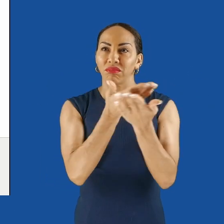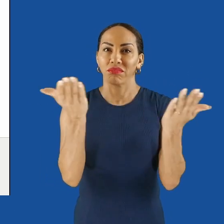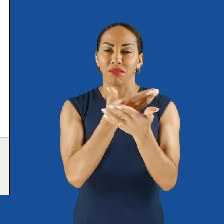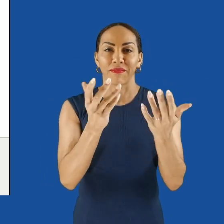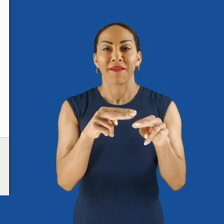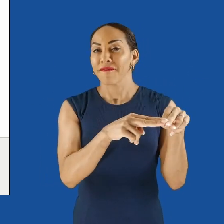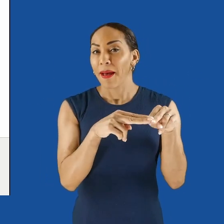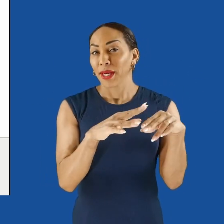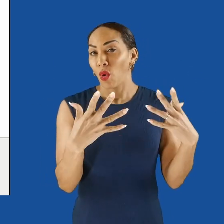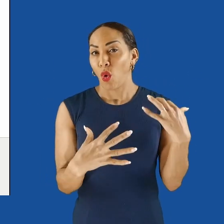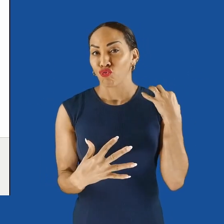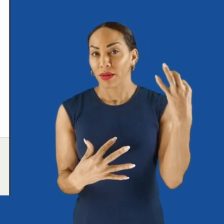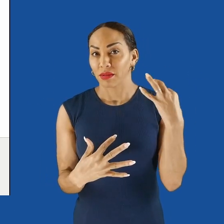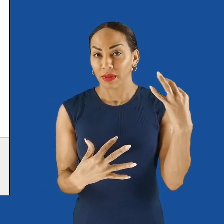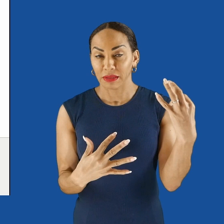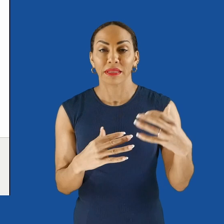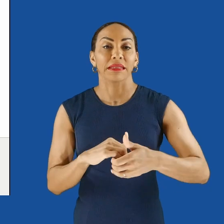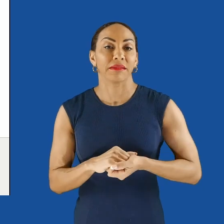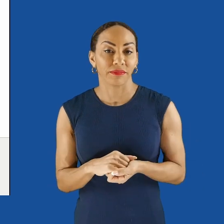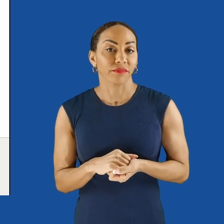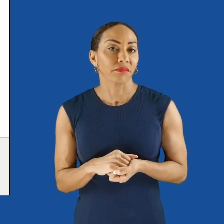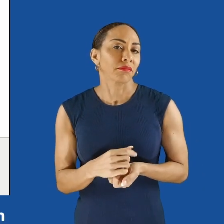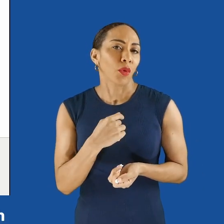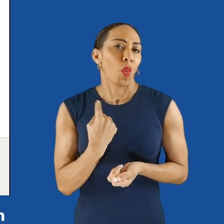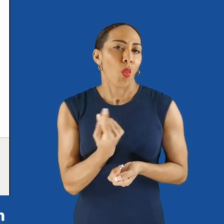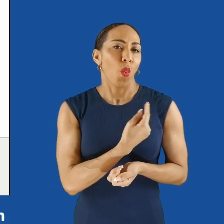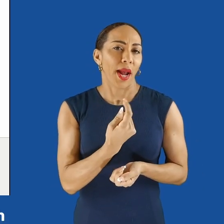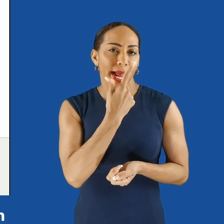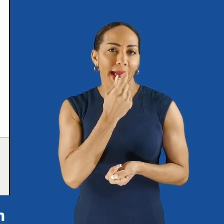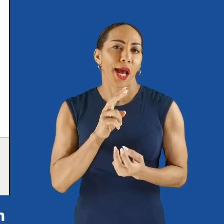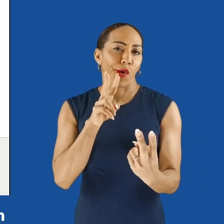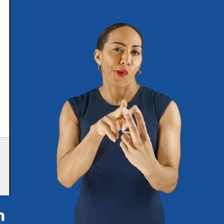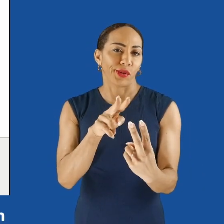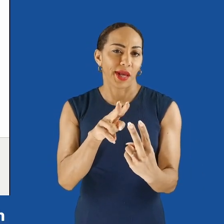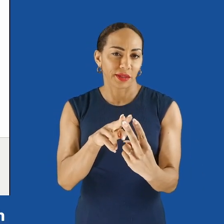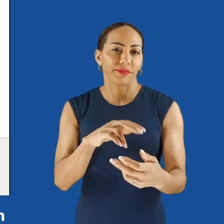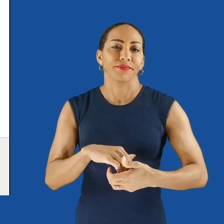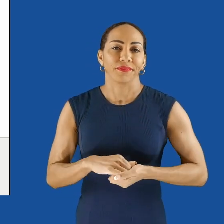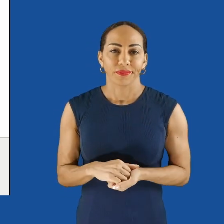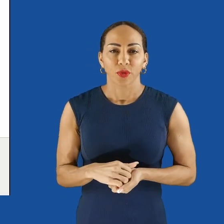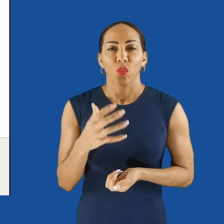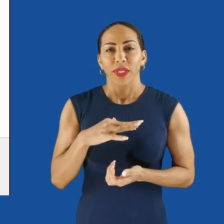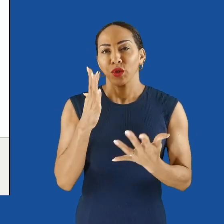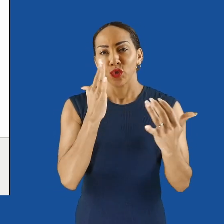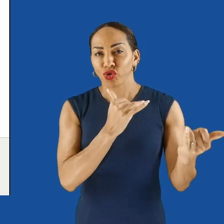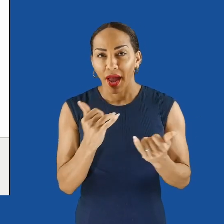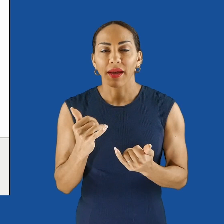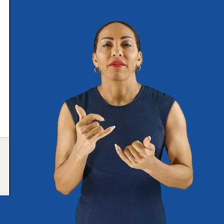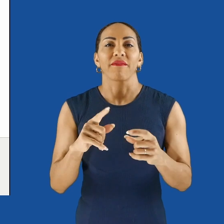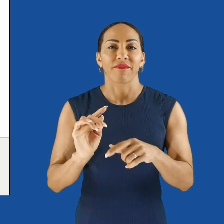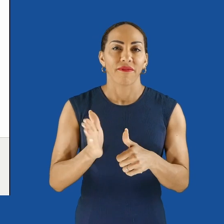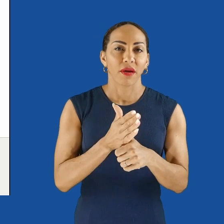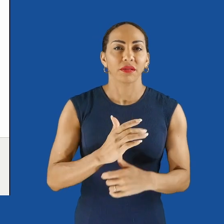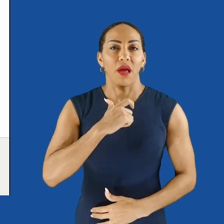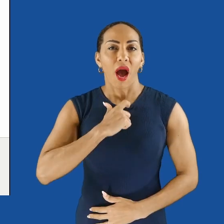or representative, we can contact them instead of you. We will need to contact you to start with to check your identity.